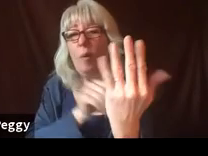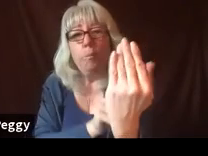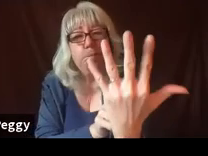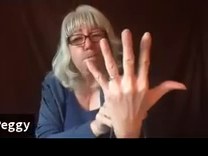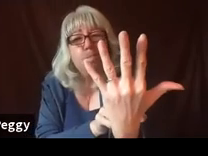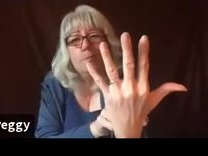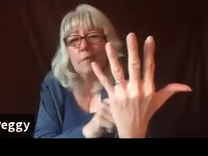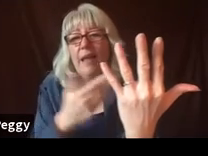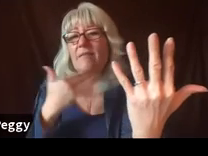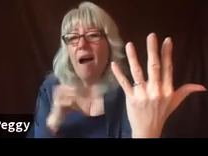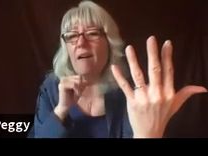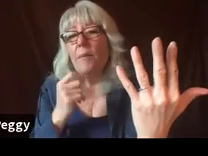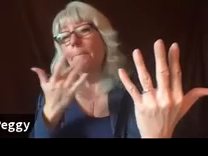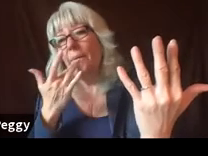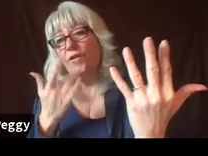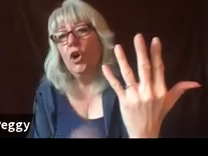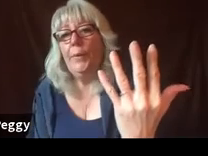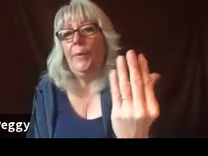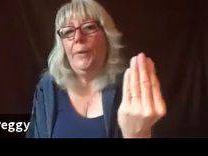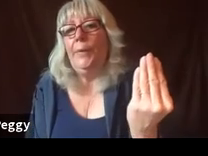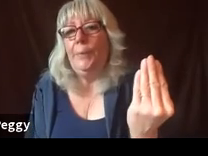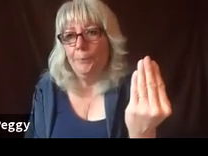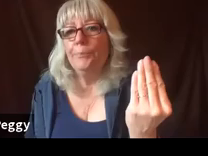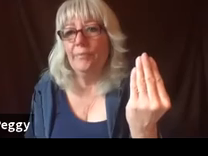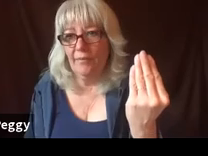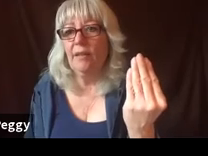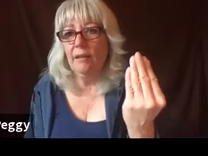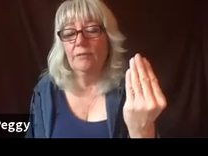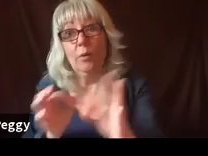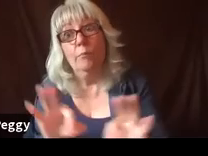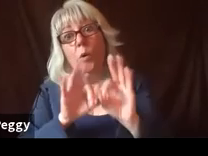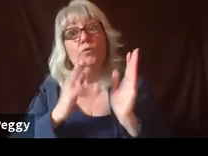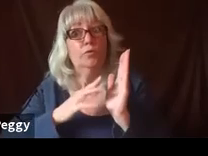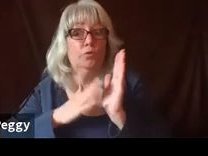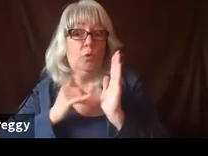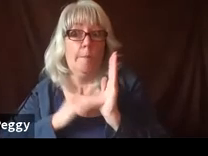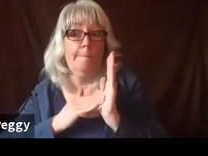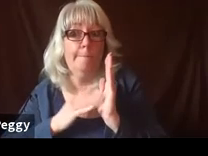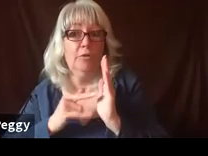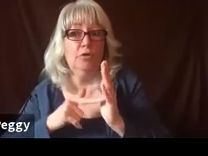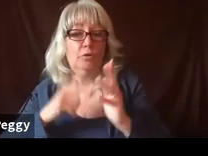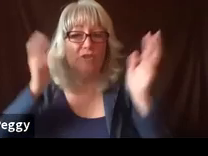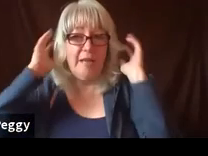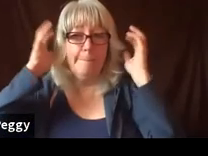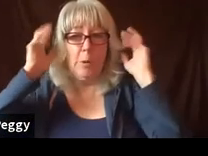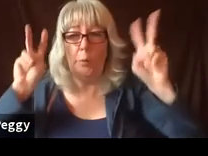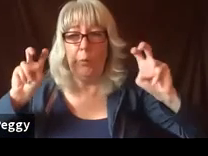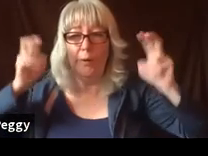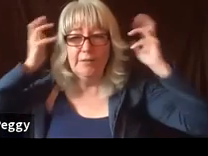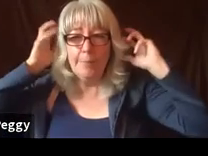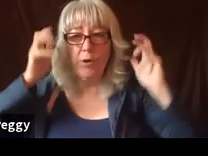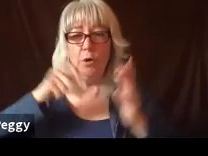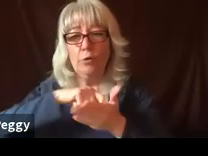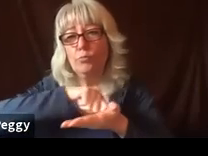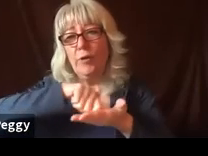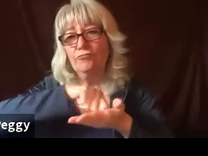it's really important that you use soap to shampoo your brushes. That's all I